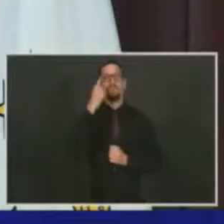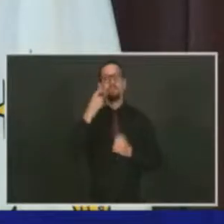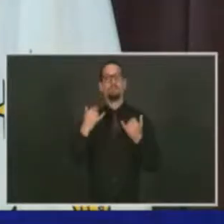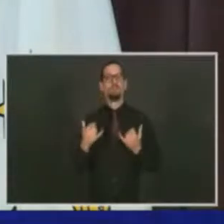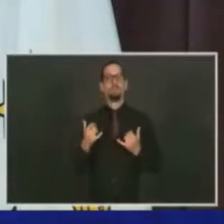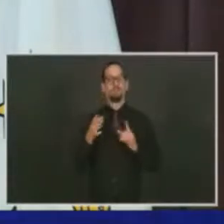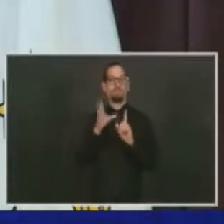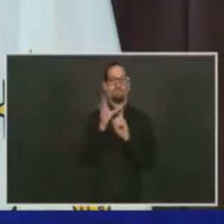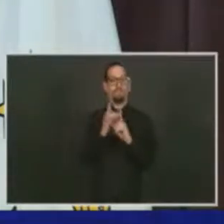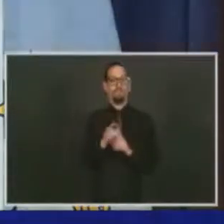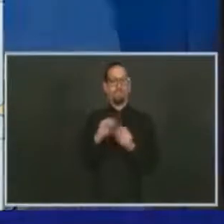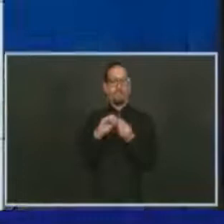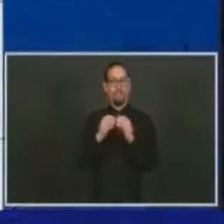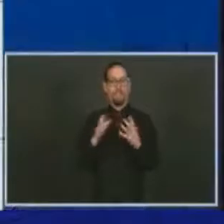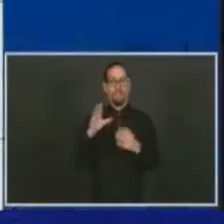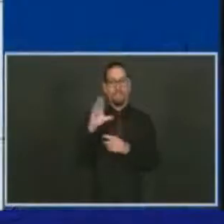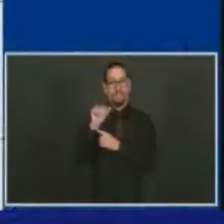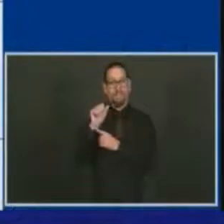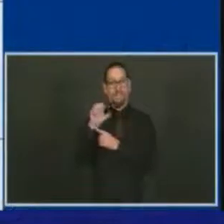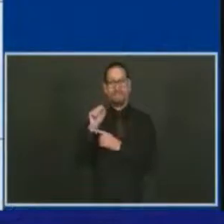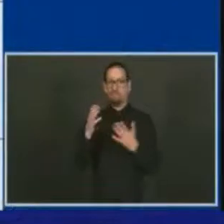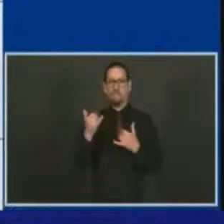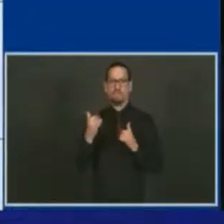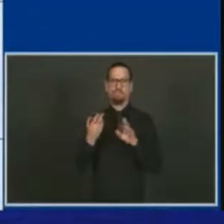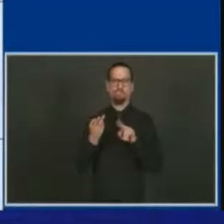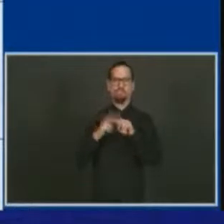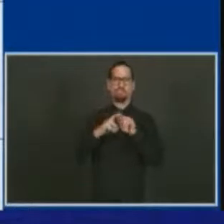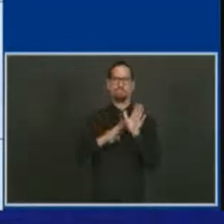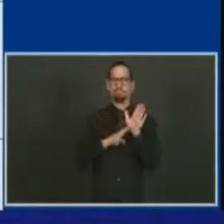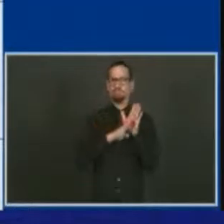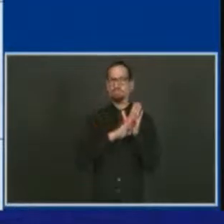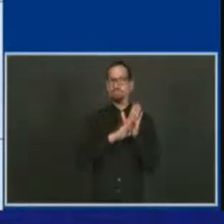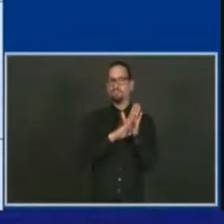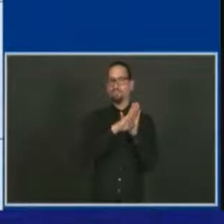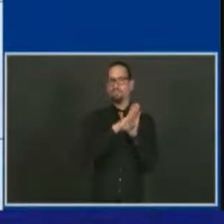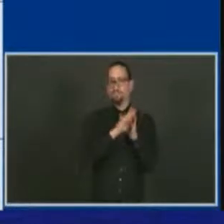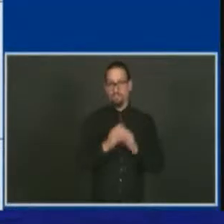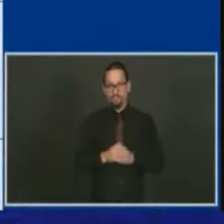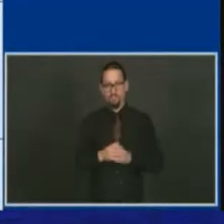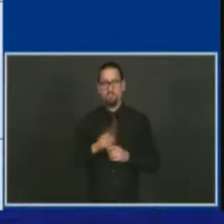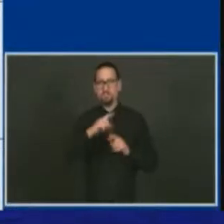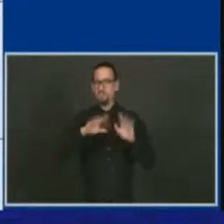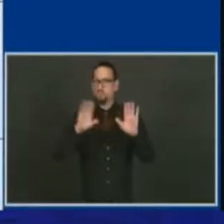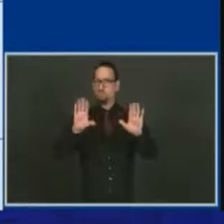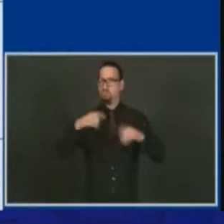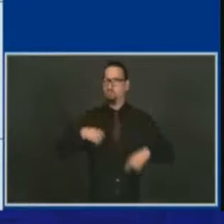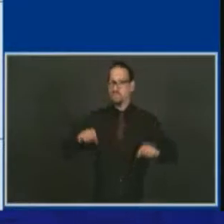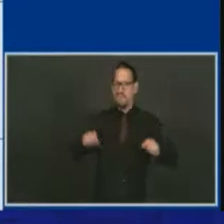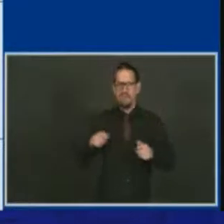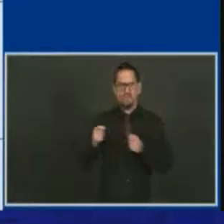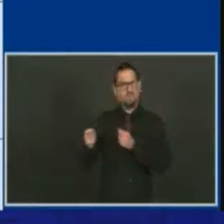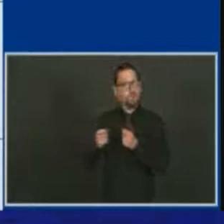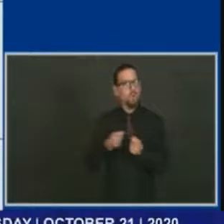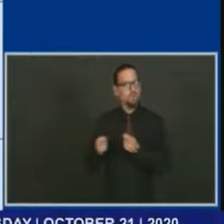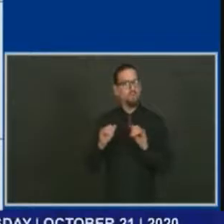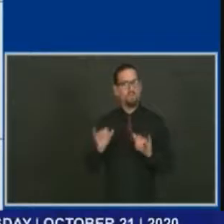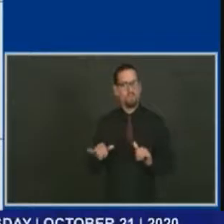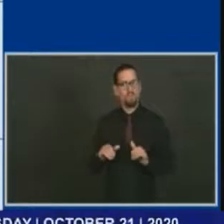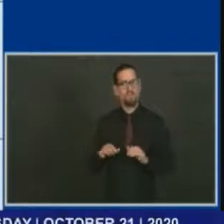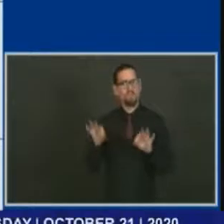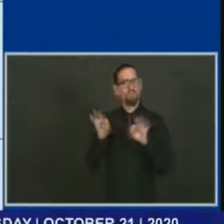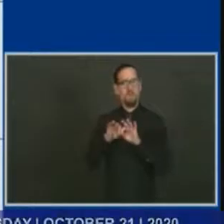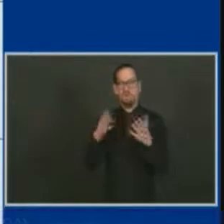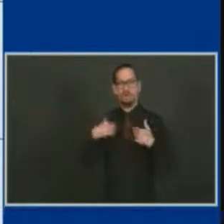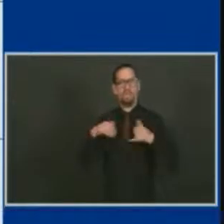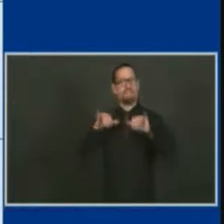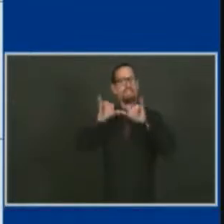that we can, at this point, do something about. We have the systems that have been built, as the